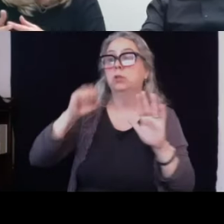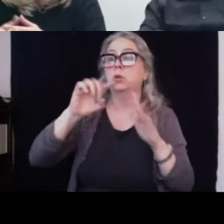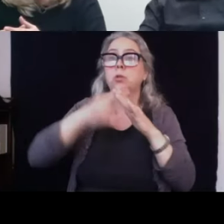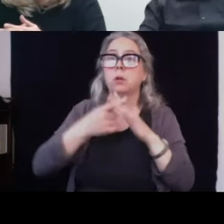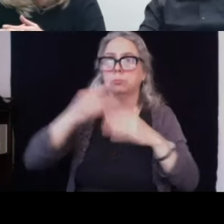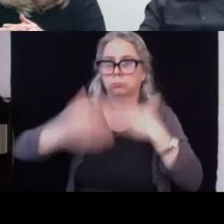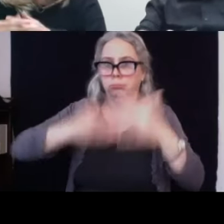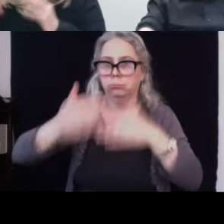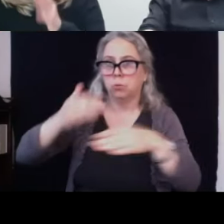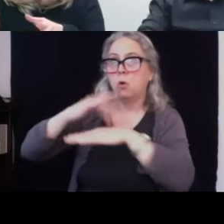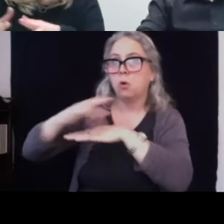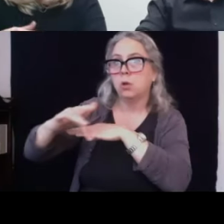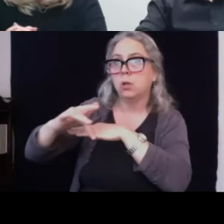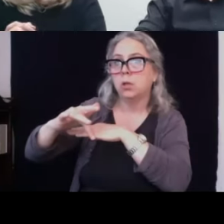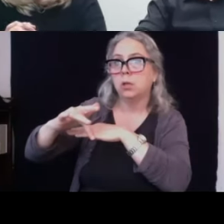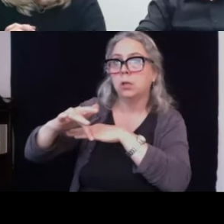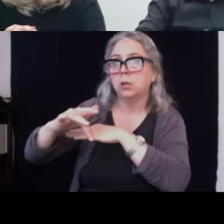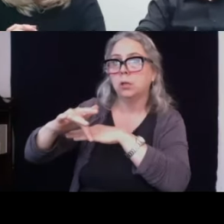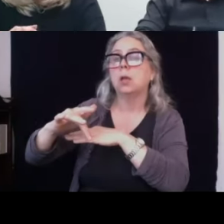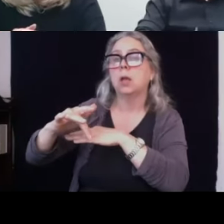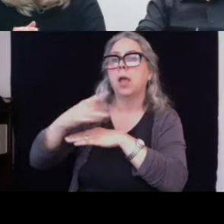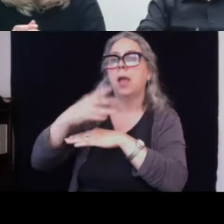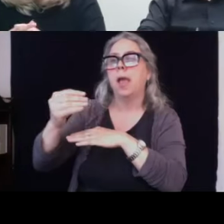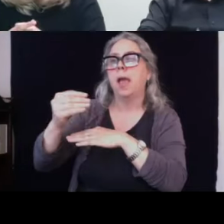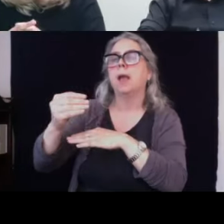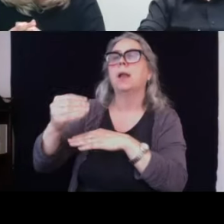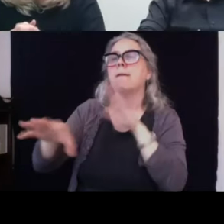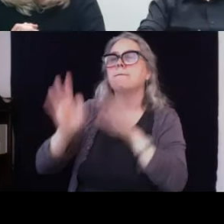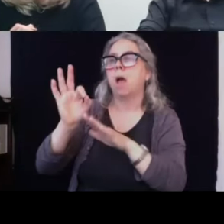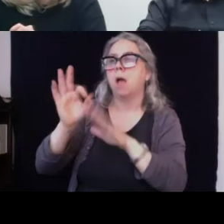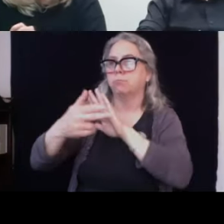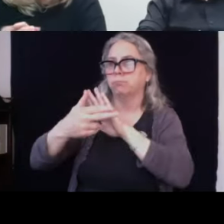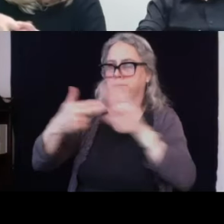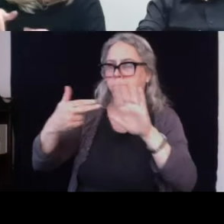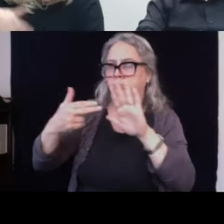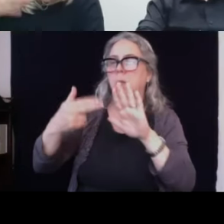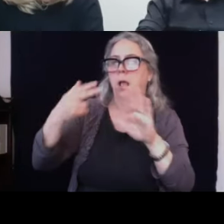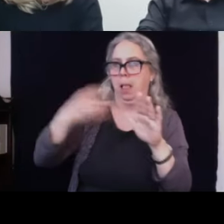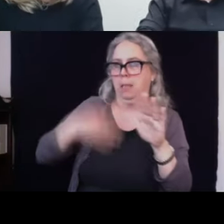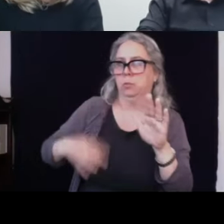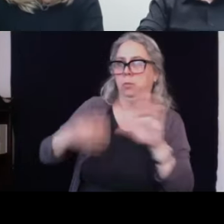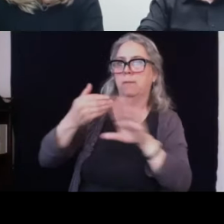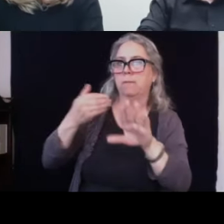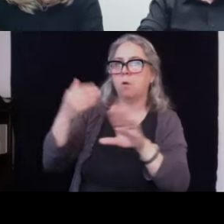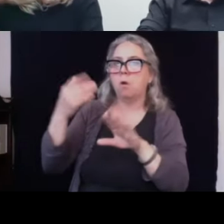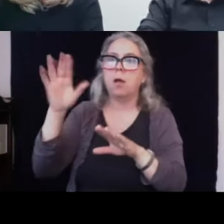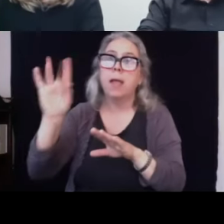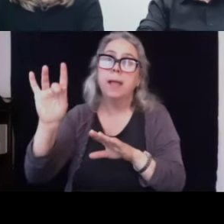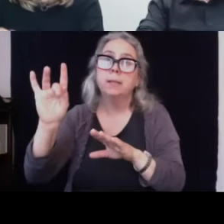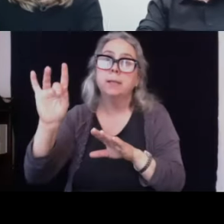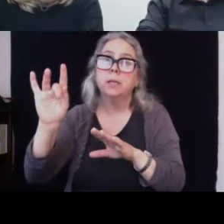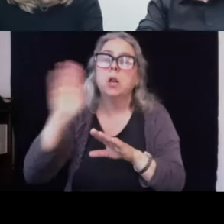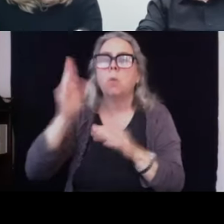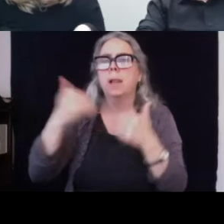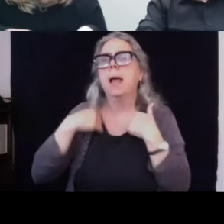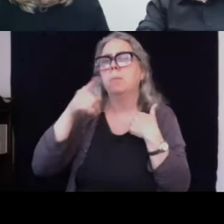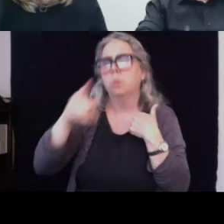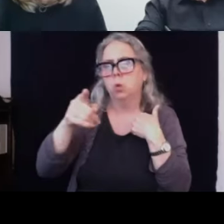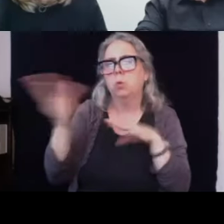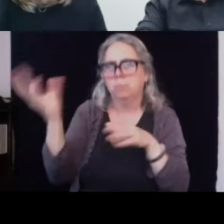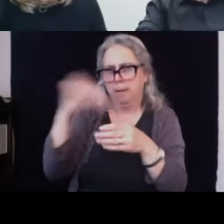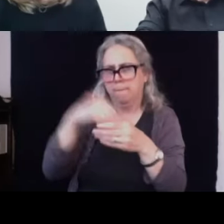process early and having them found eligible prior to 18 will help you navigate